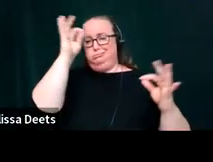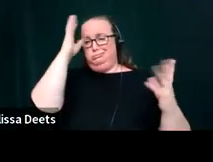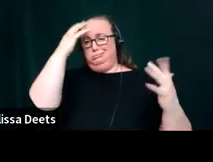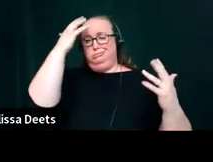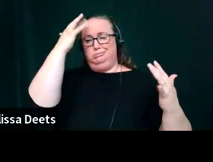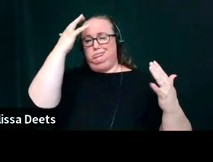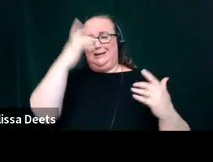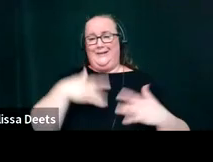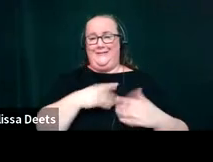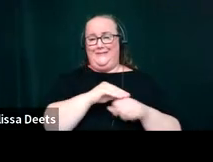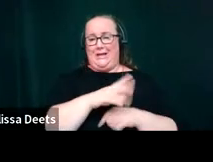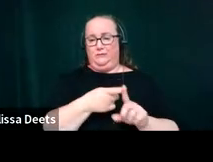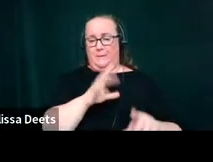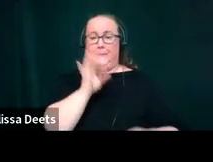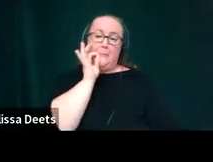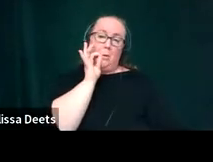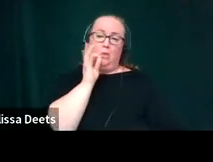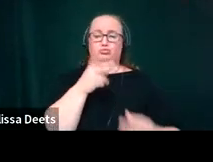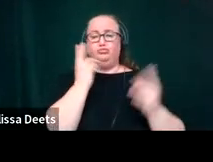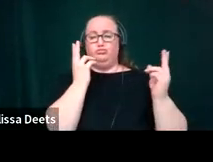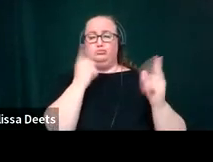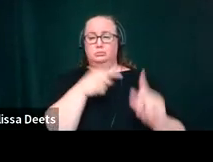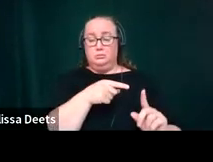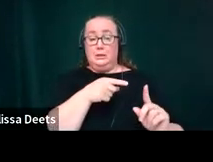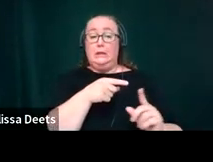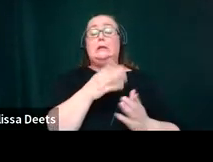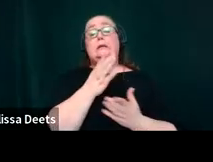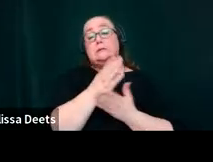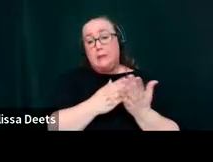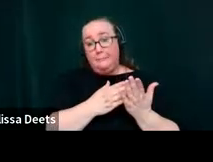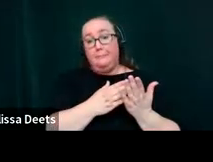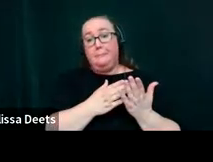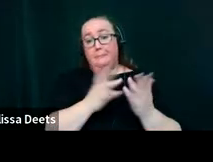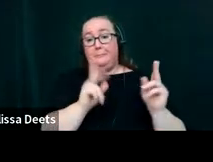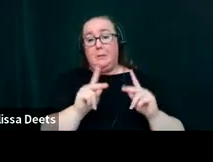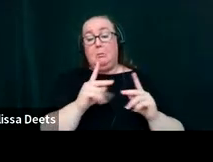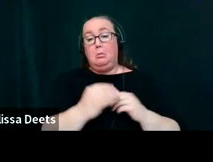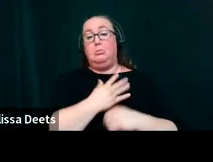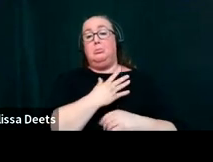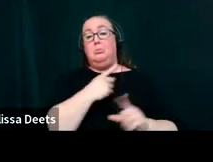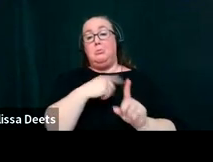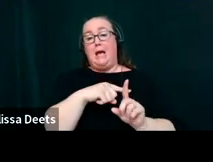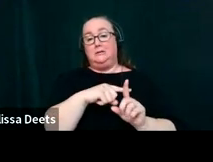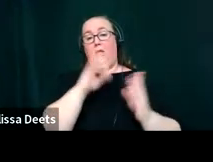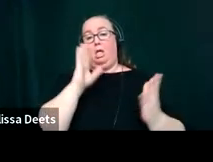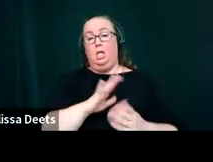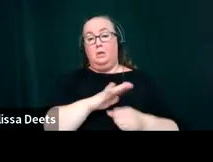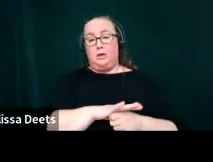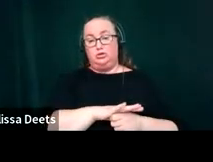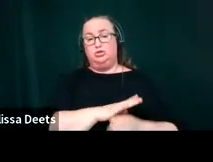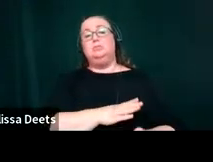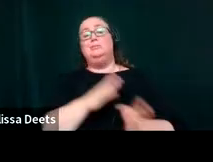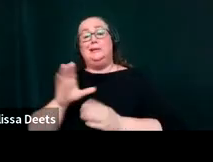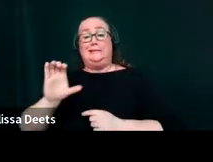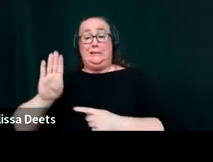with marijuana. It actually might lower the pressure in some people. CBD actually can increase the pressure in